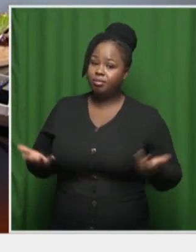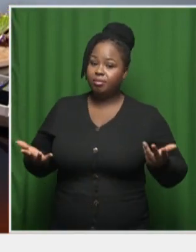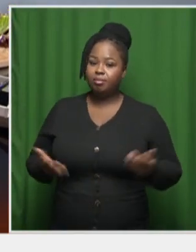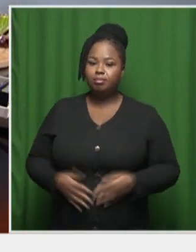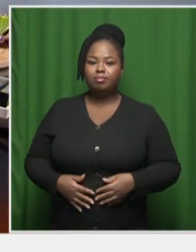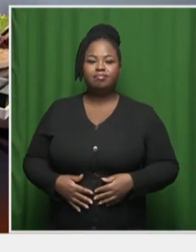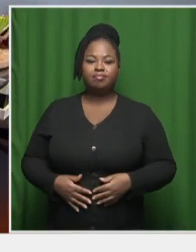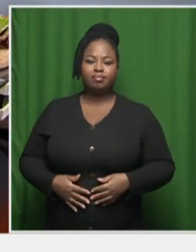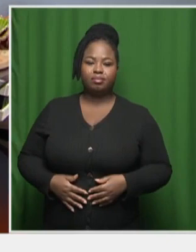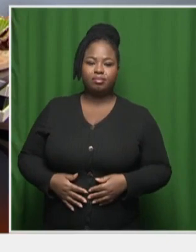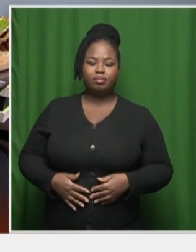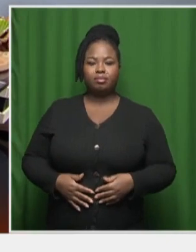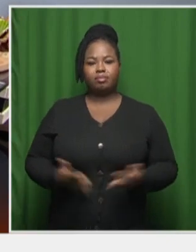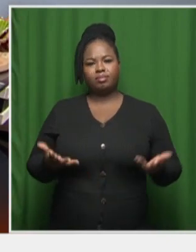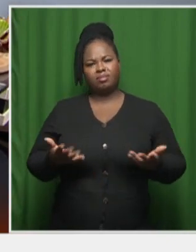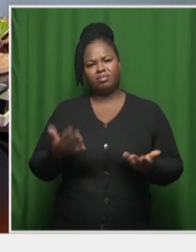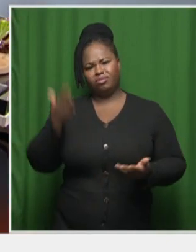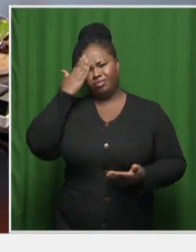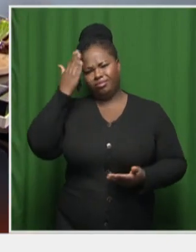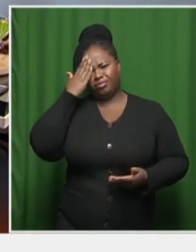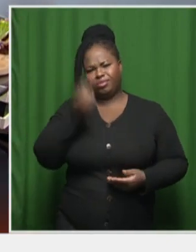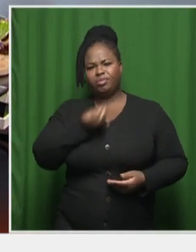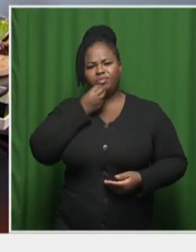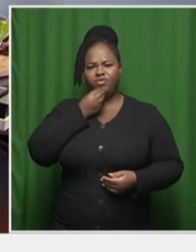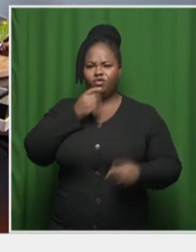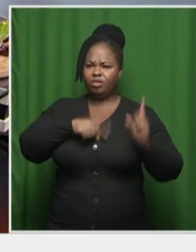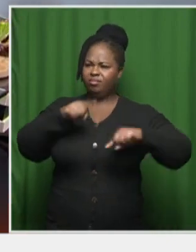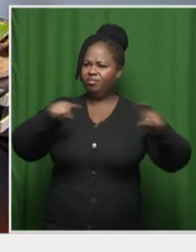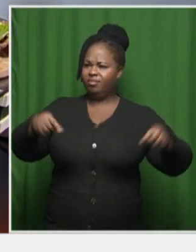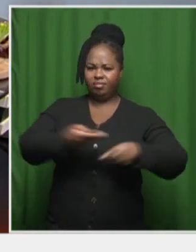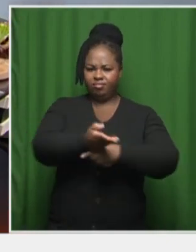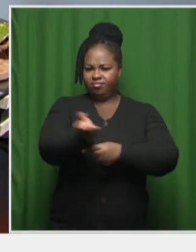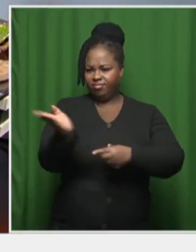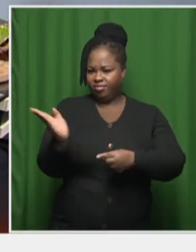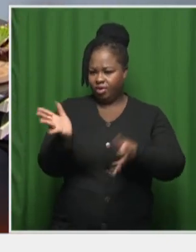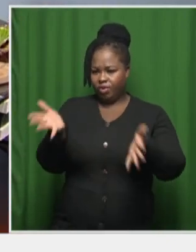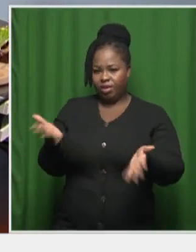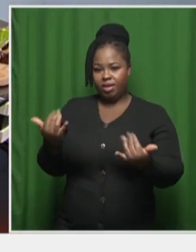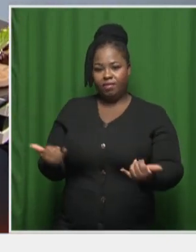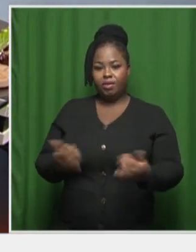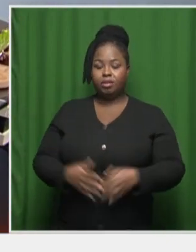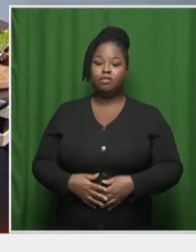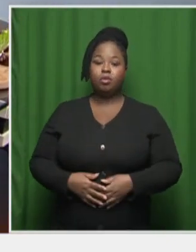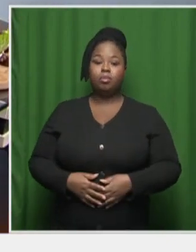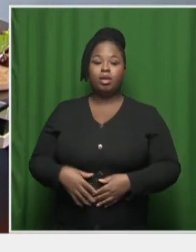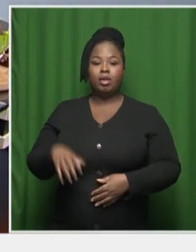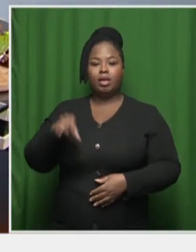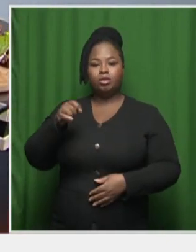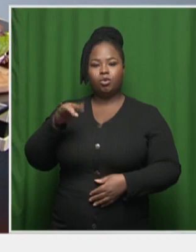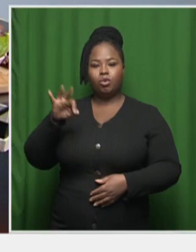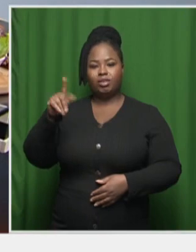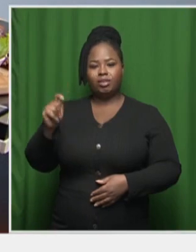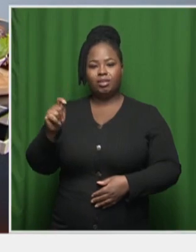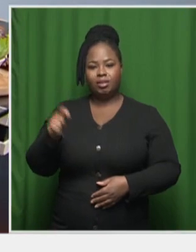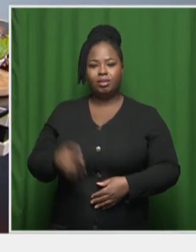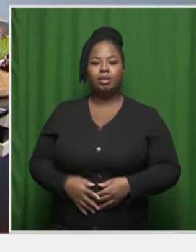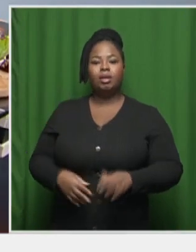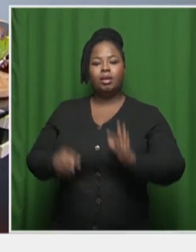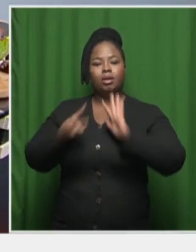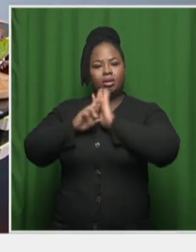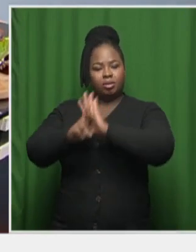the general or the widespread of food we got here, so from an Escort point of view, I represent the Escort